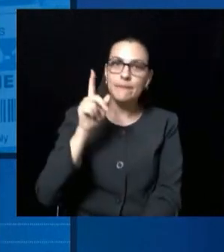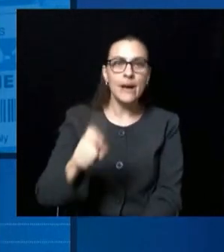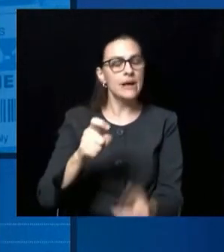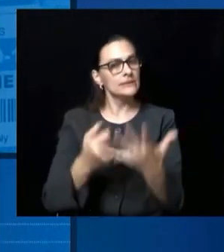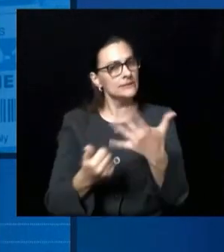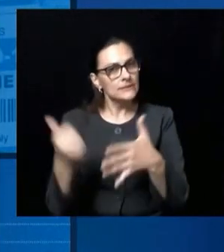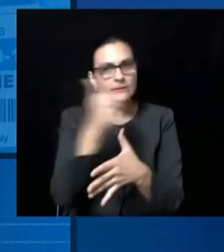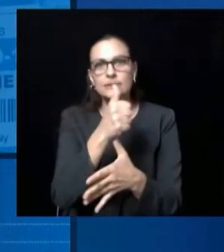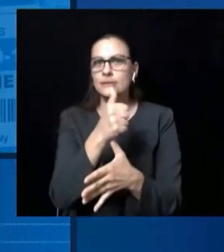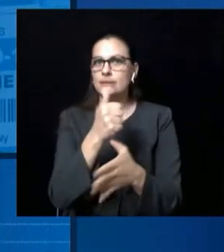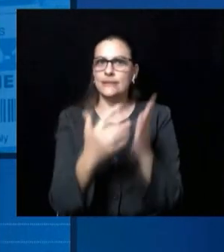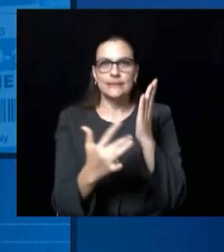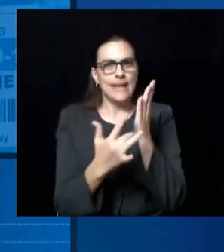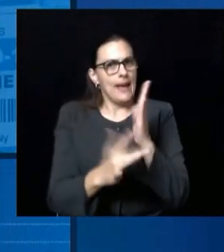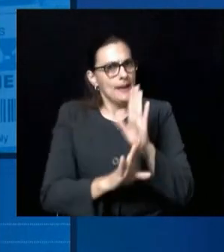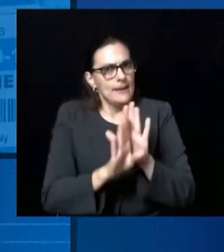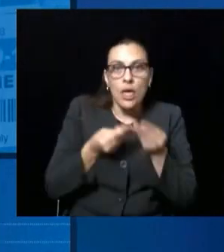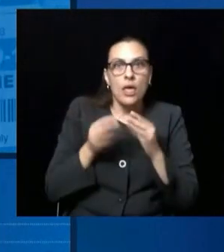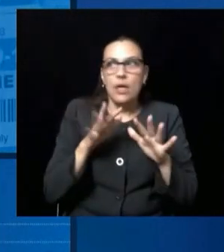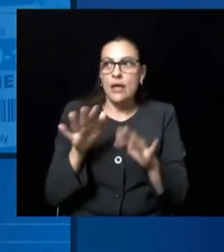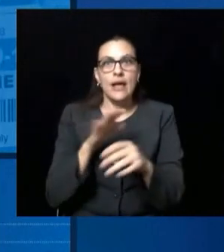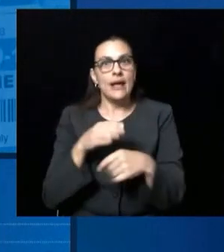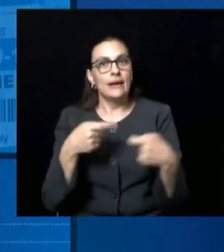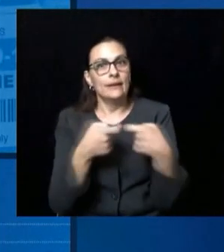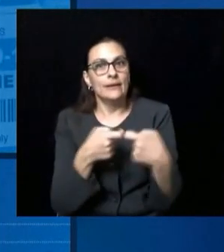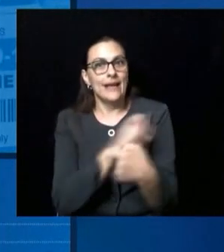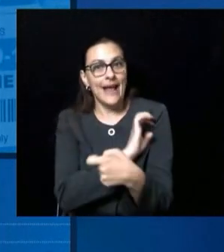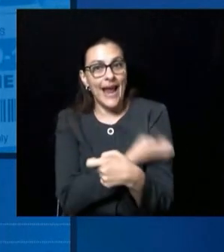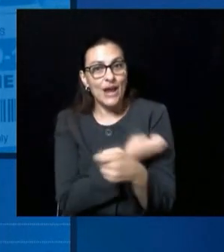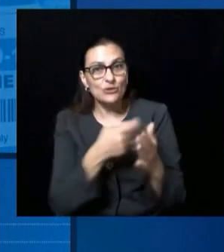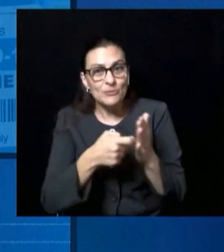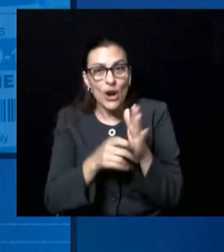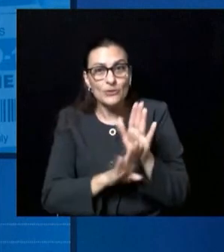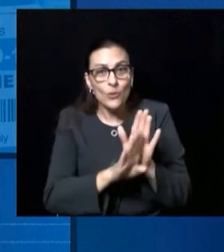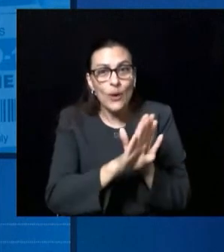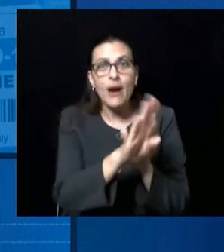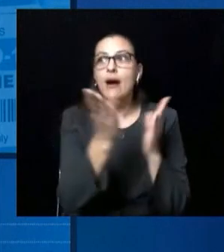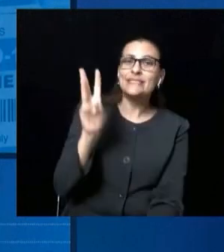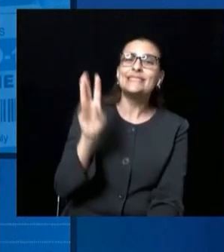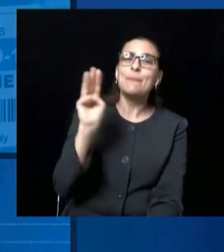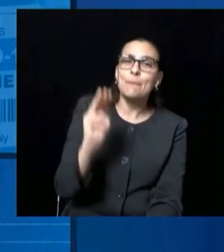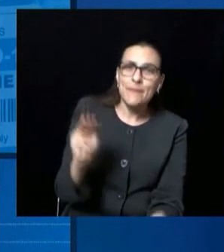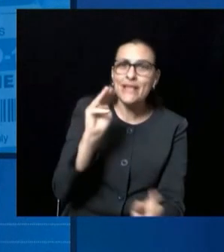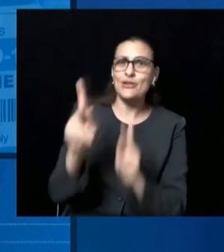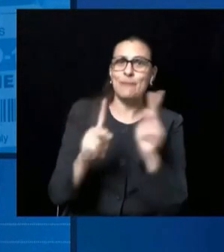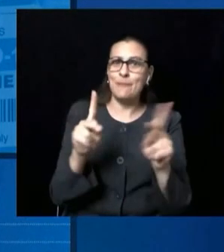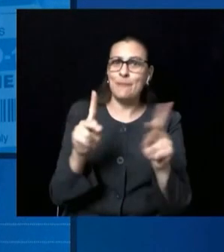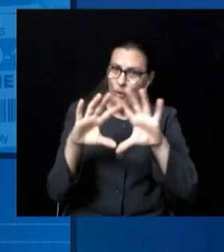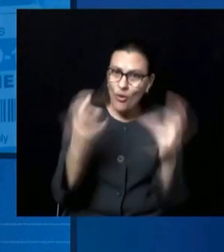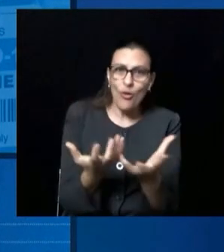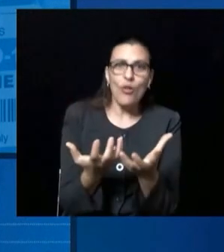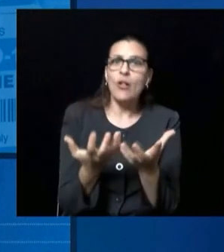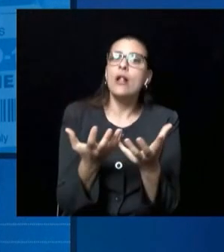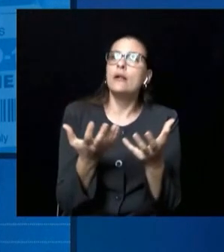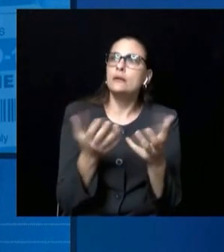$960 million in commitment to the World Bank Pandemic Preparedness Fund. Kim Hyo-sun, Arirang News.